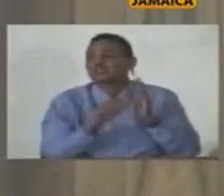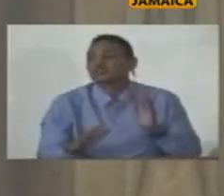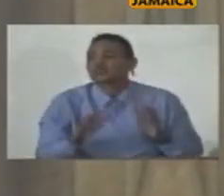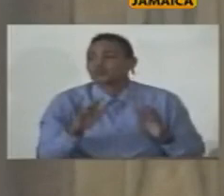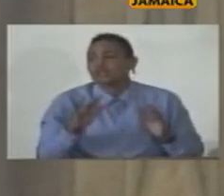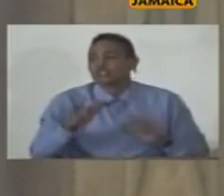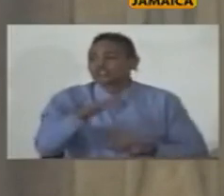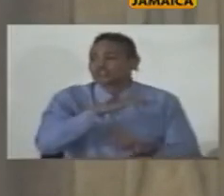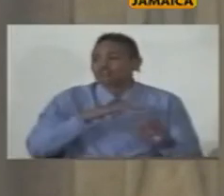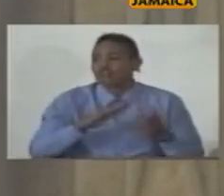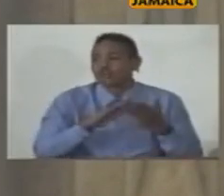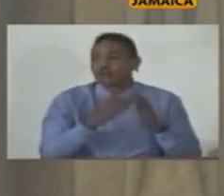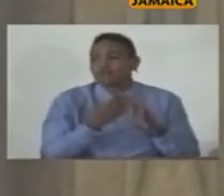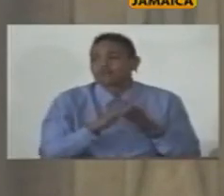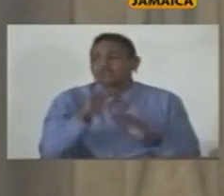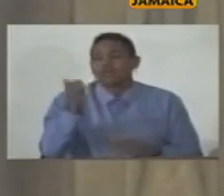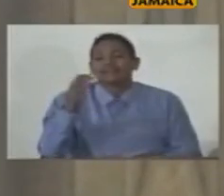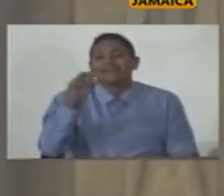surrounding community.